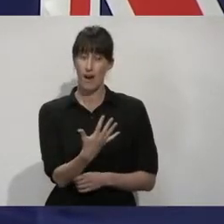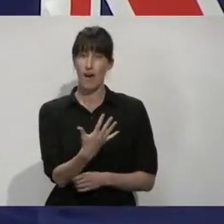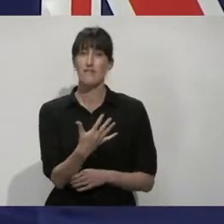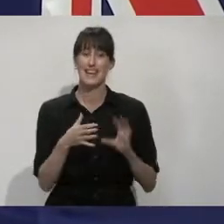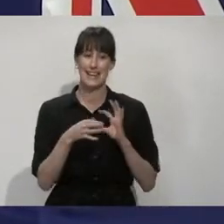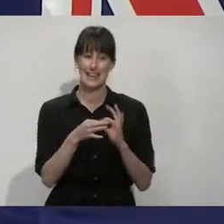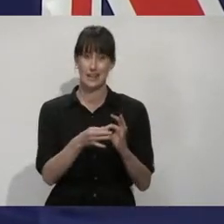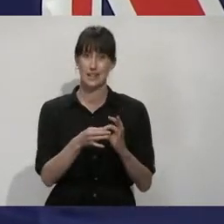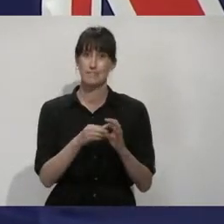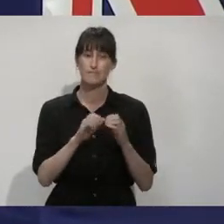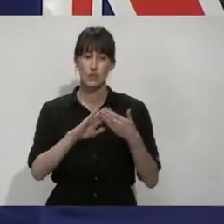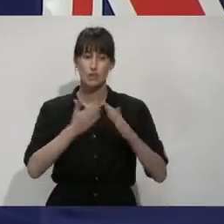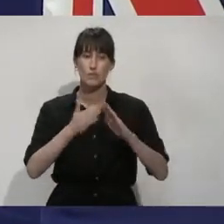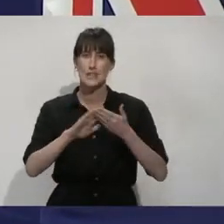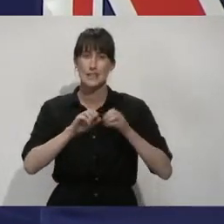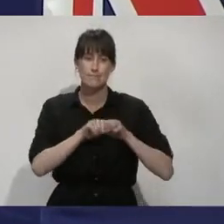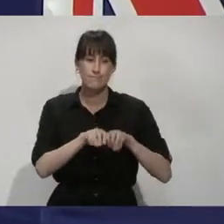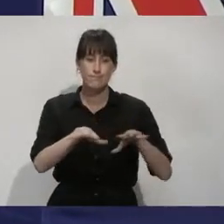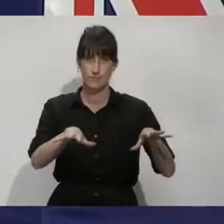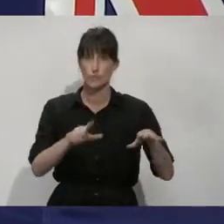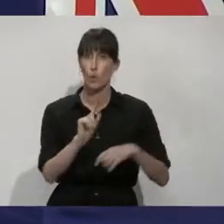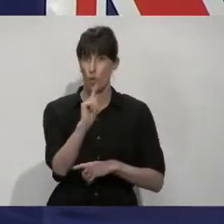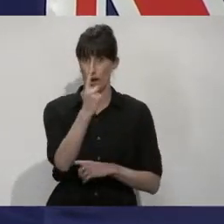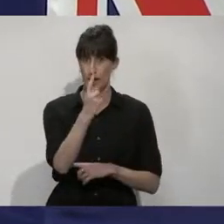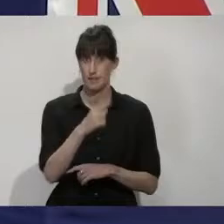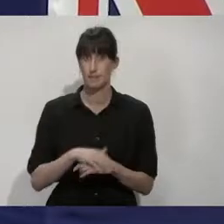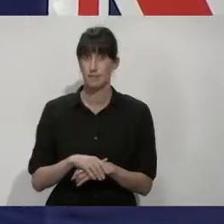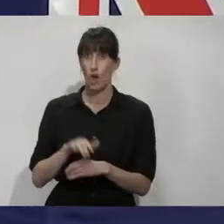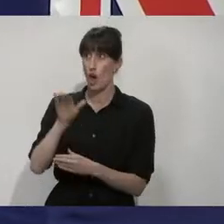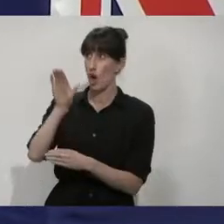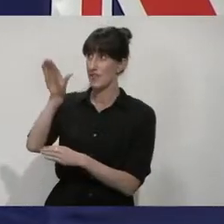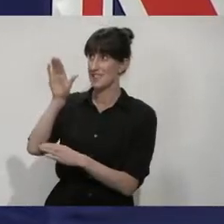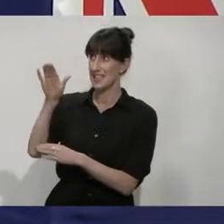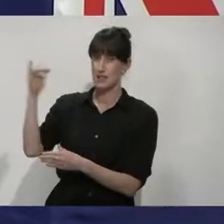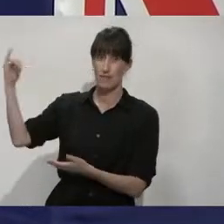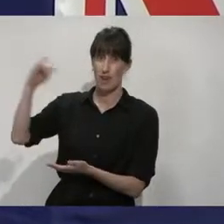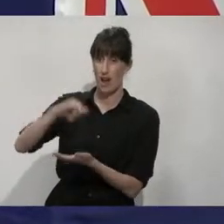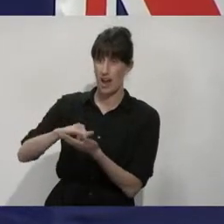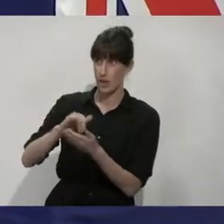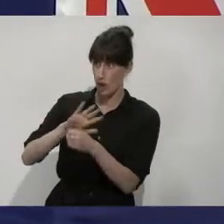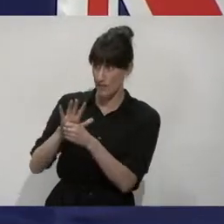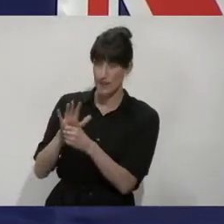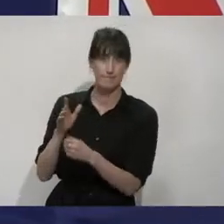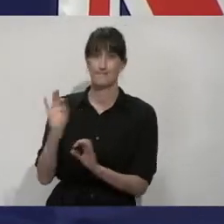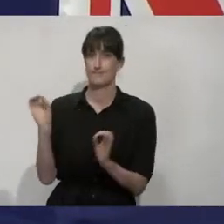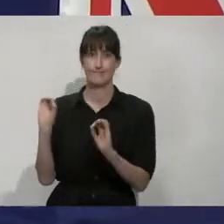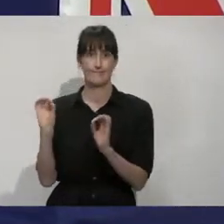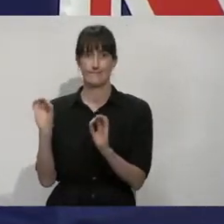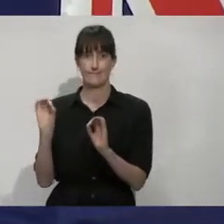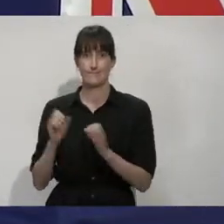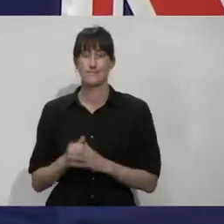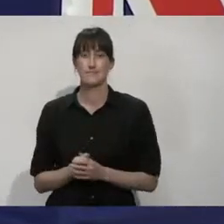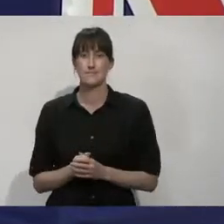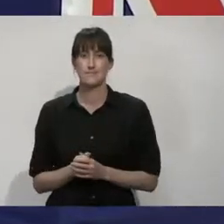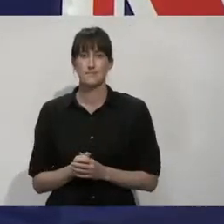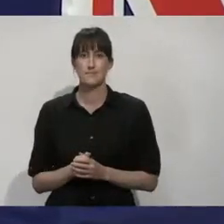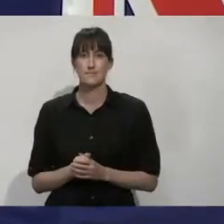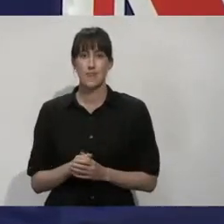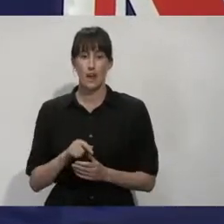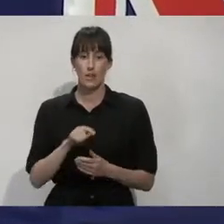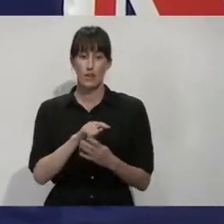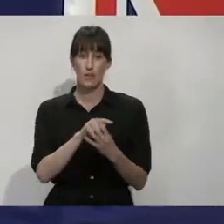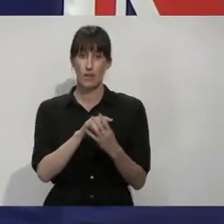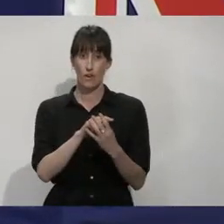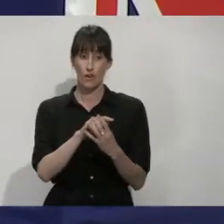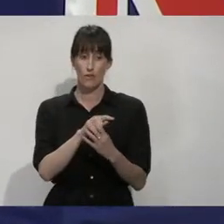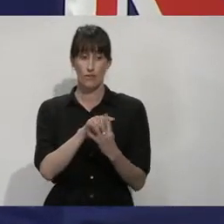related to the community outbreak in Auckland. So there are no new imported cases. Of the 5 cases in the community, 4